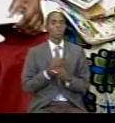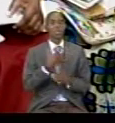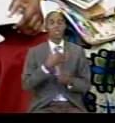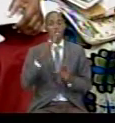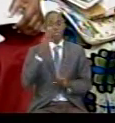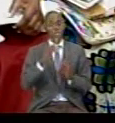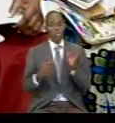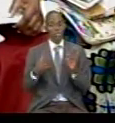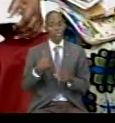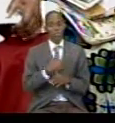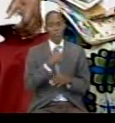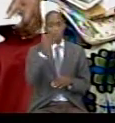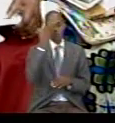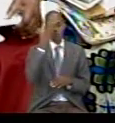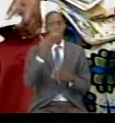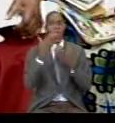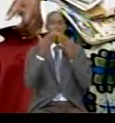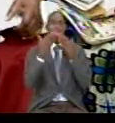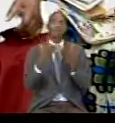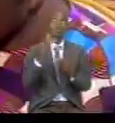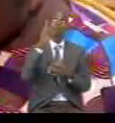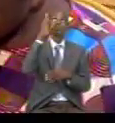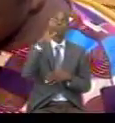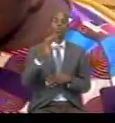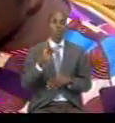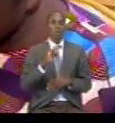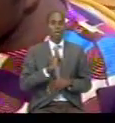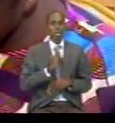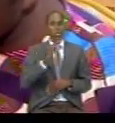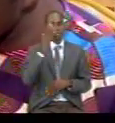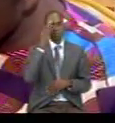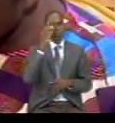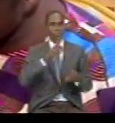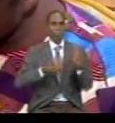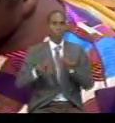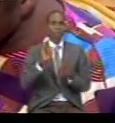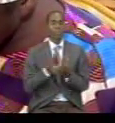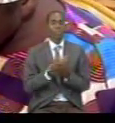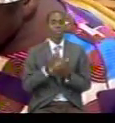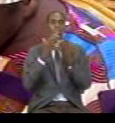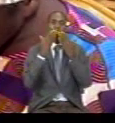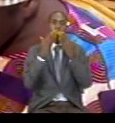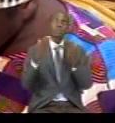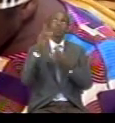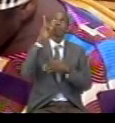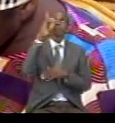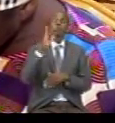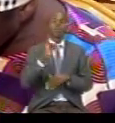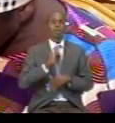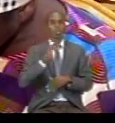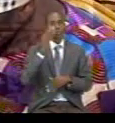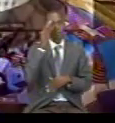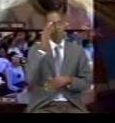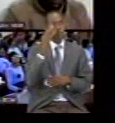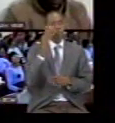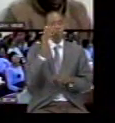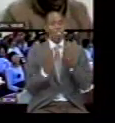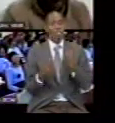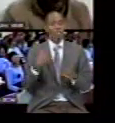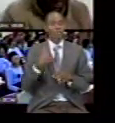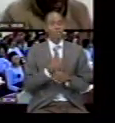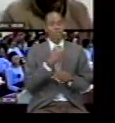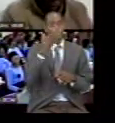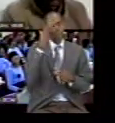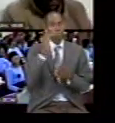know. Somebody there said, thank God I know. It says, and if we know that he heareth us, whatsoever